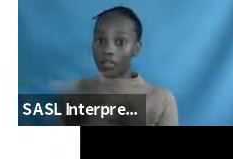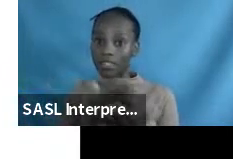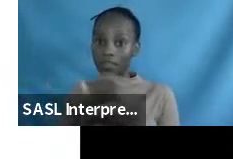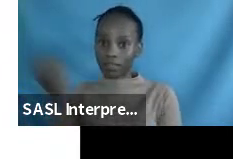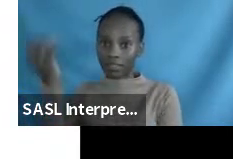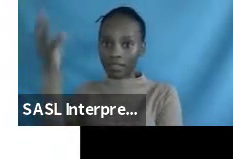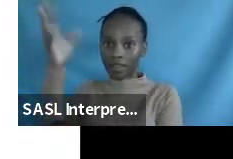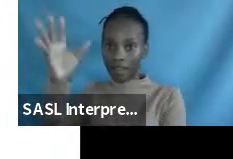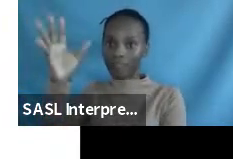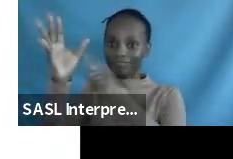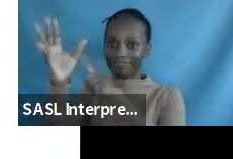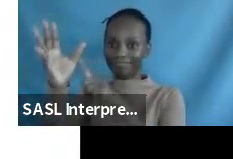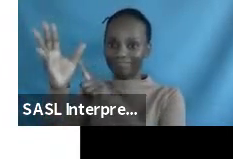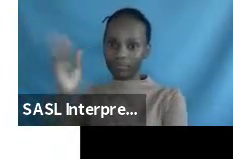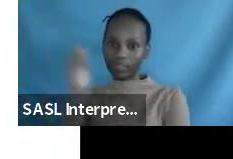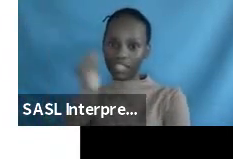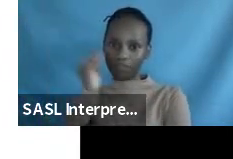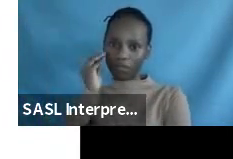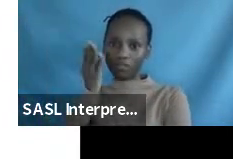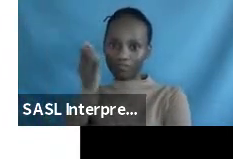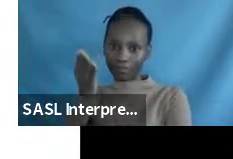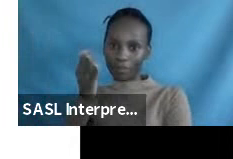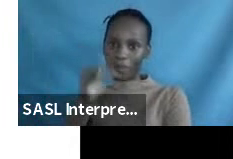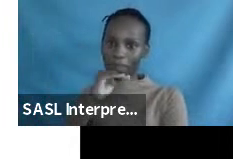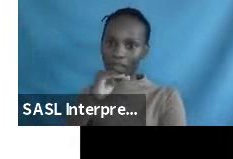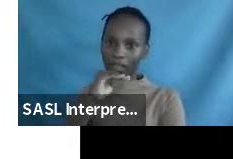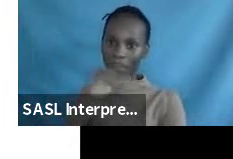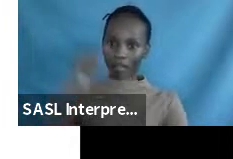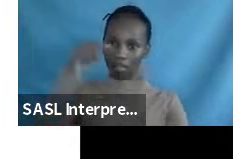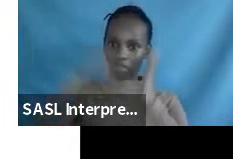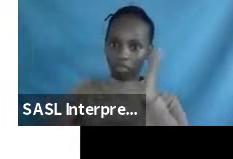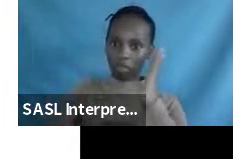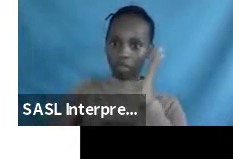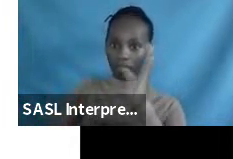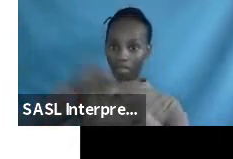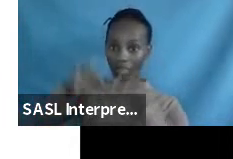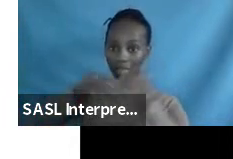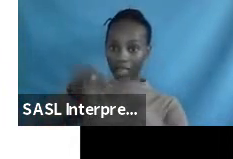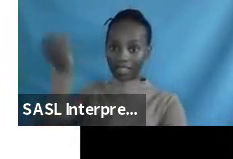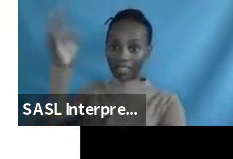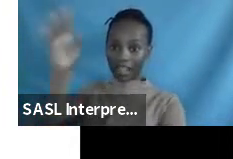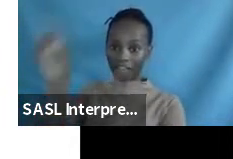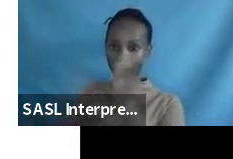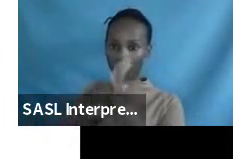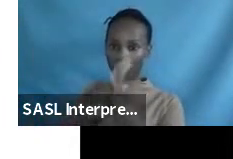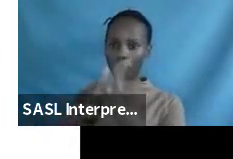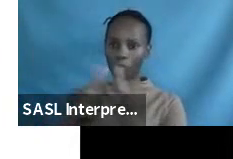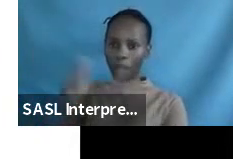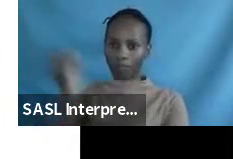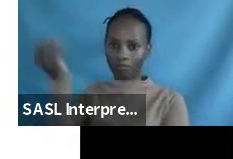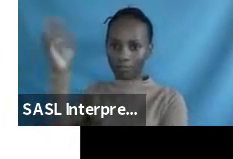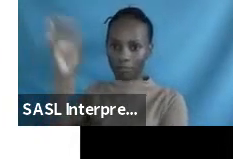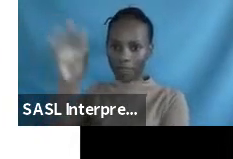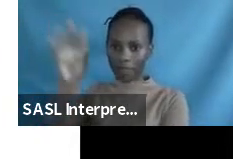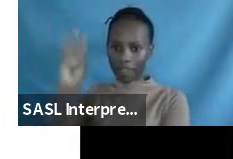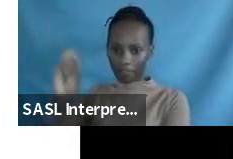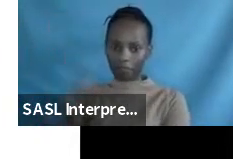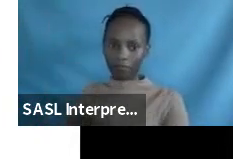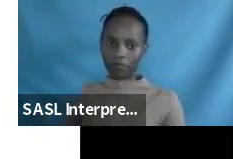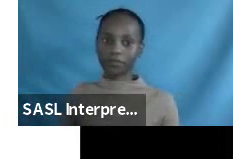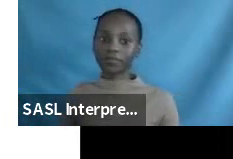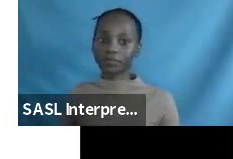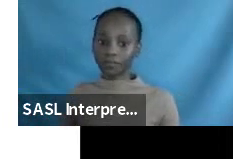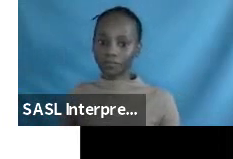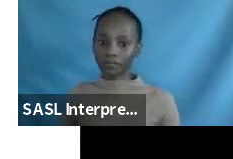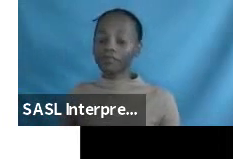through each and every slide and read through it. Counterfeit violates manufacturers' property rights and